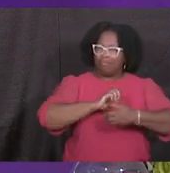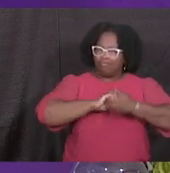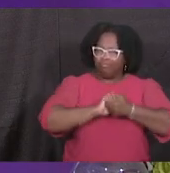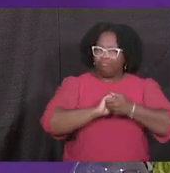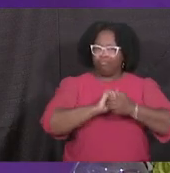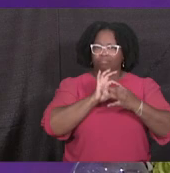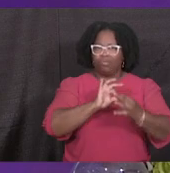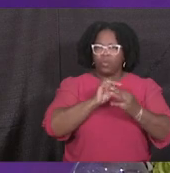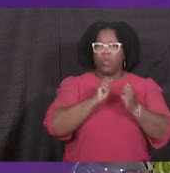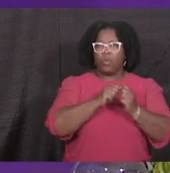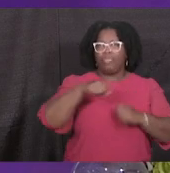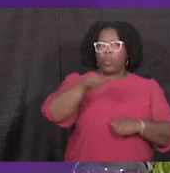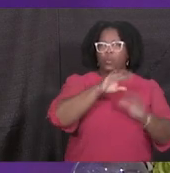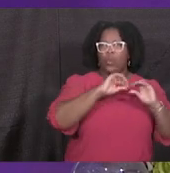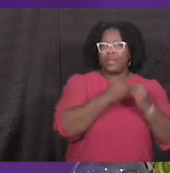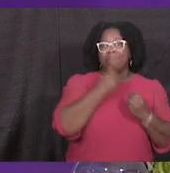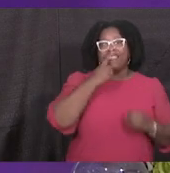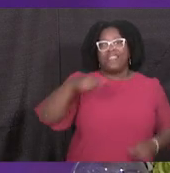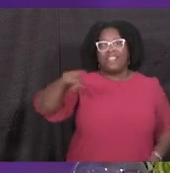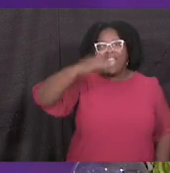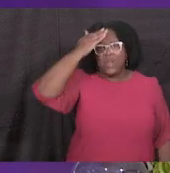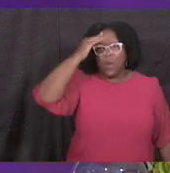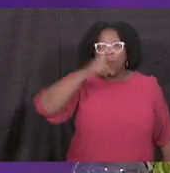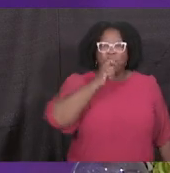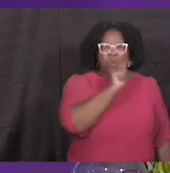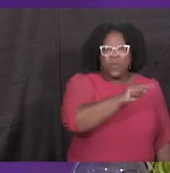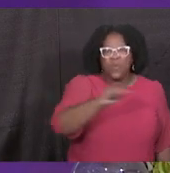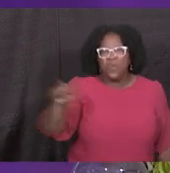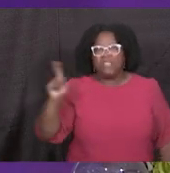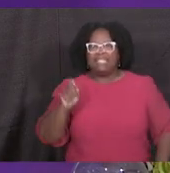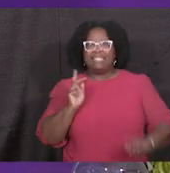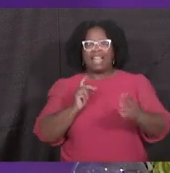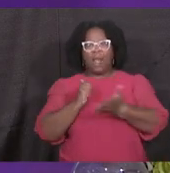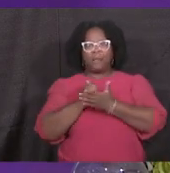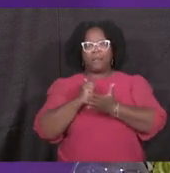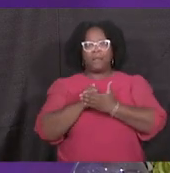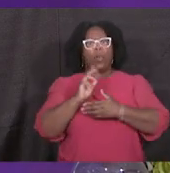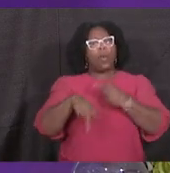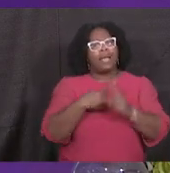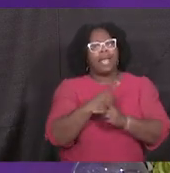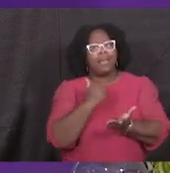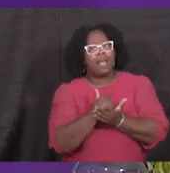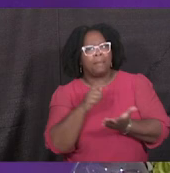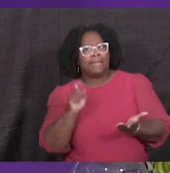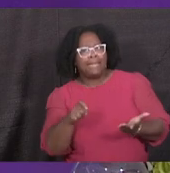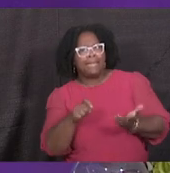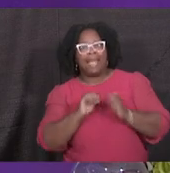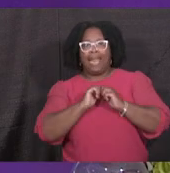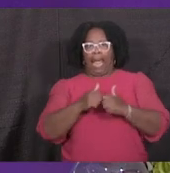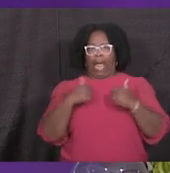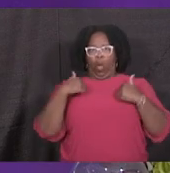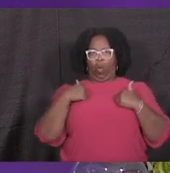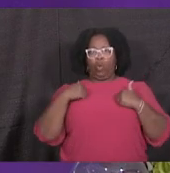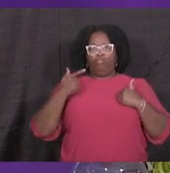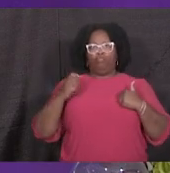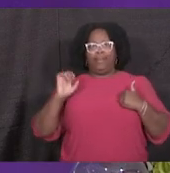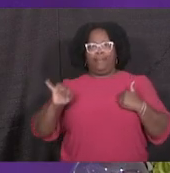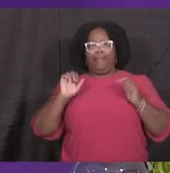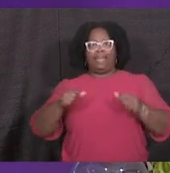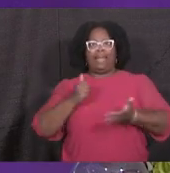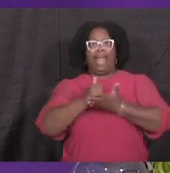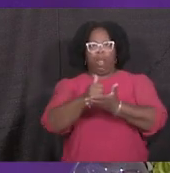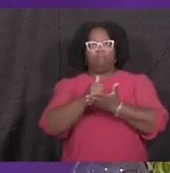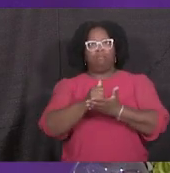know who the participants are that need help, what kind of help they need, and then how GEI can help them accelerate their career track.